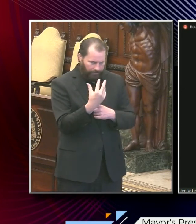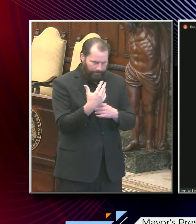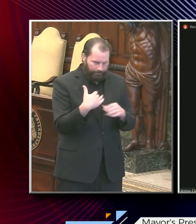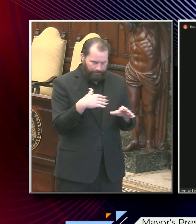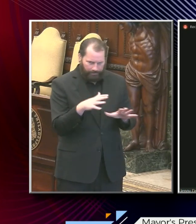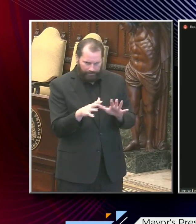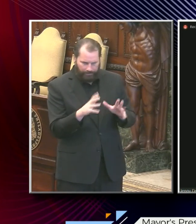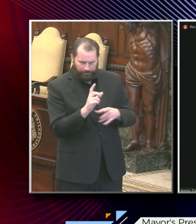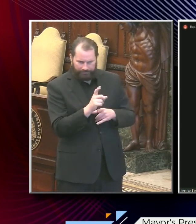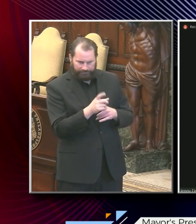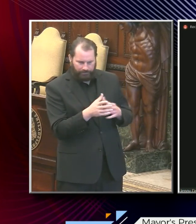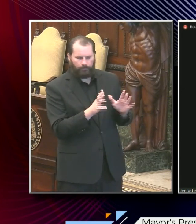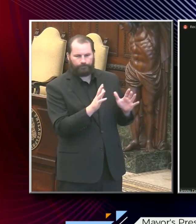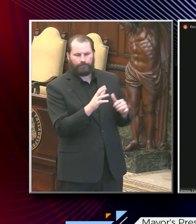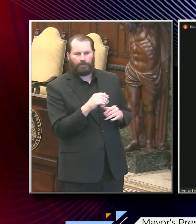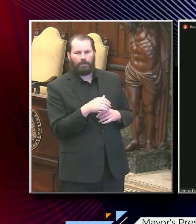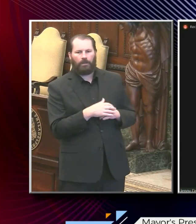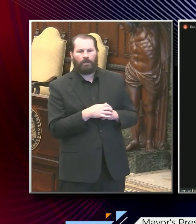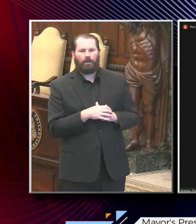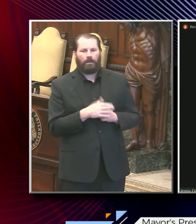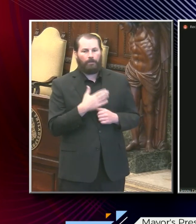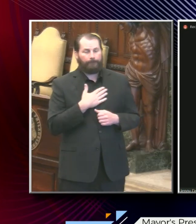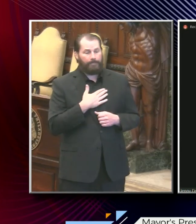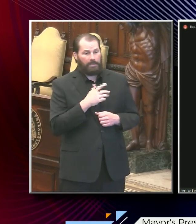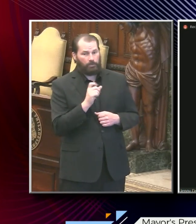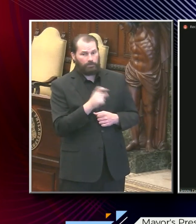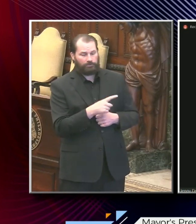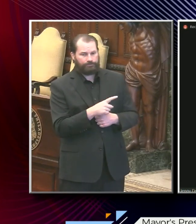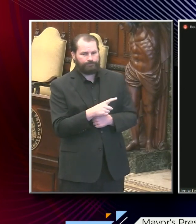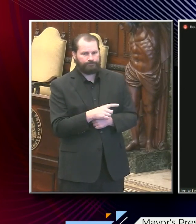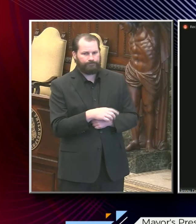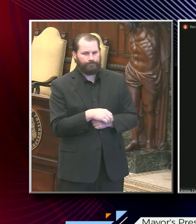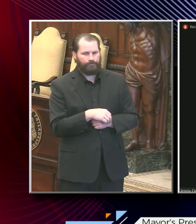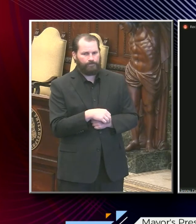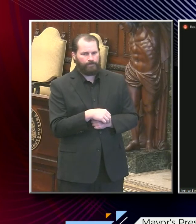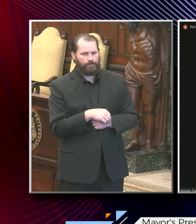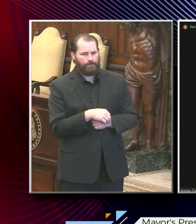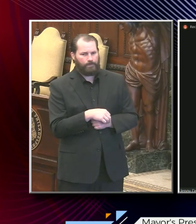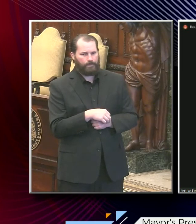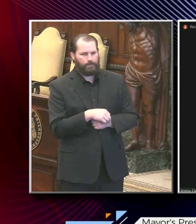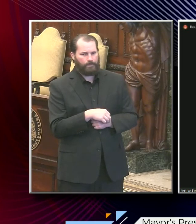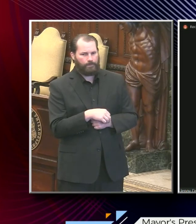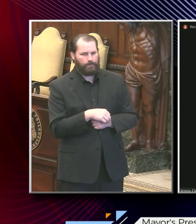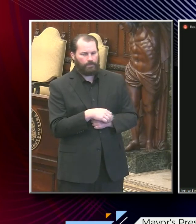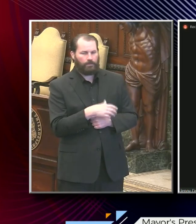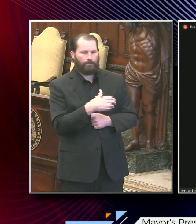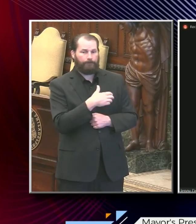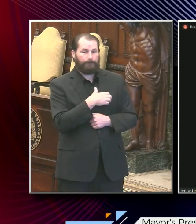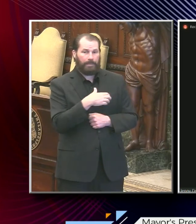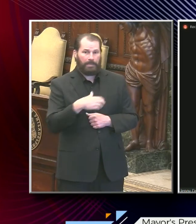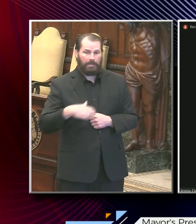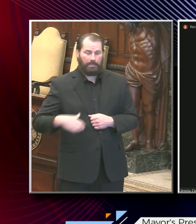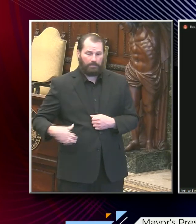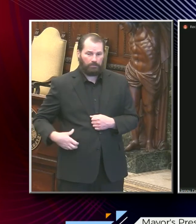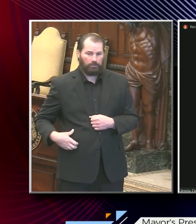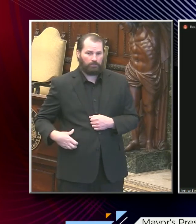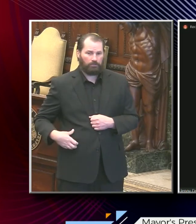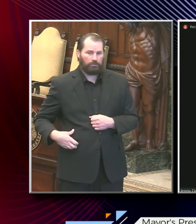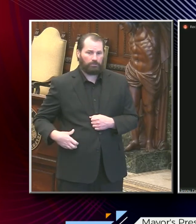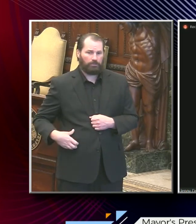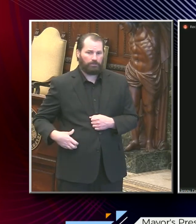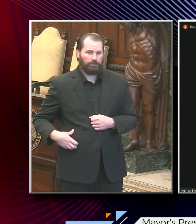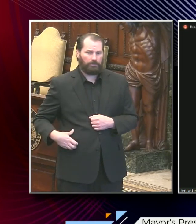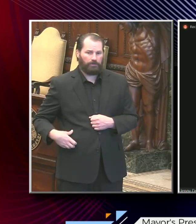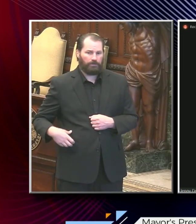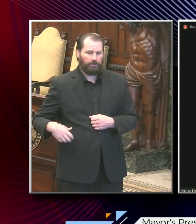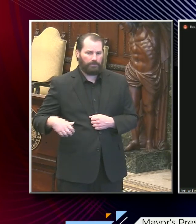So my question is, I know the mayor isn't on today's call, so maybe